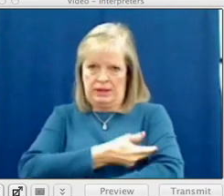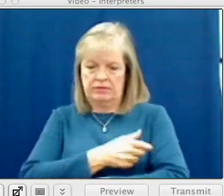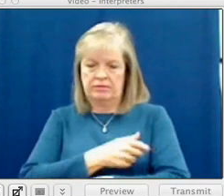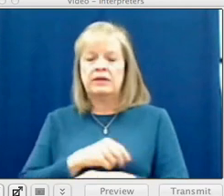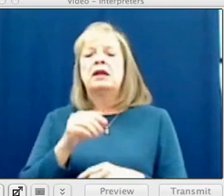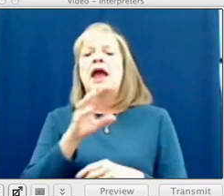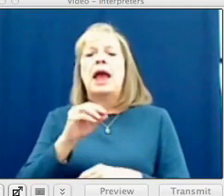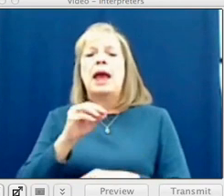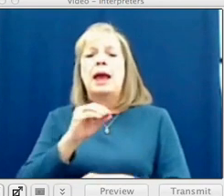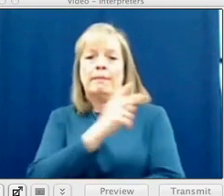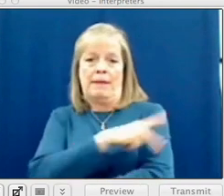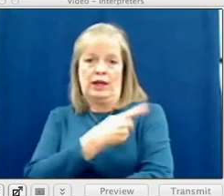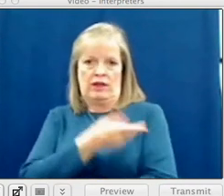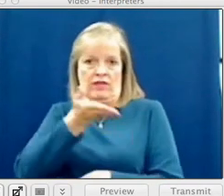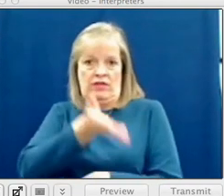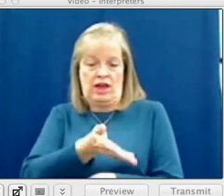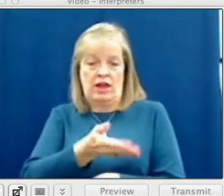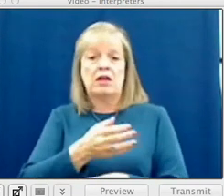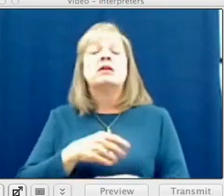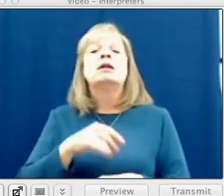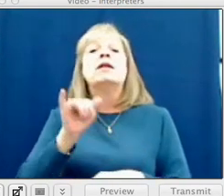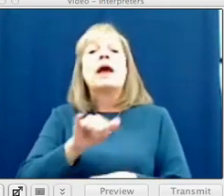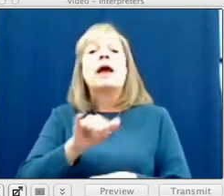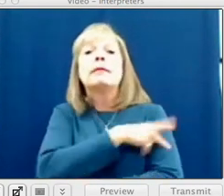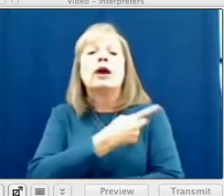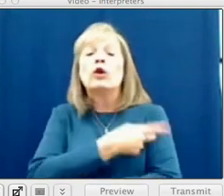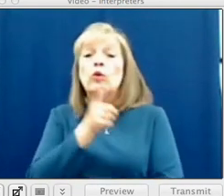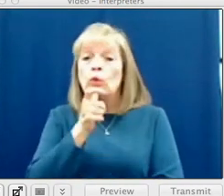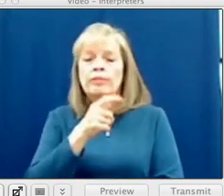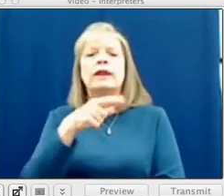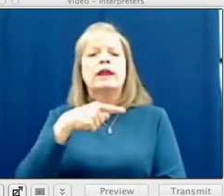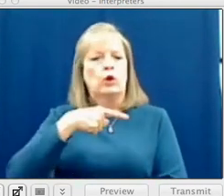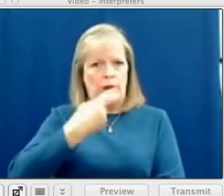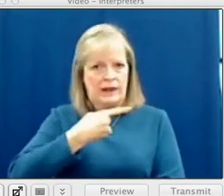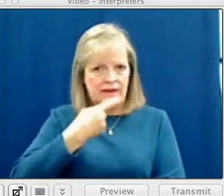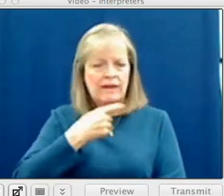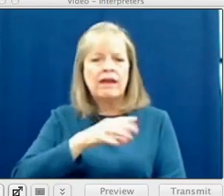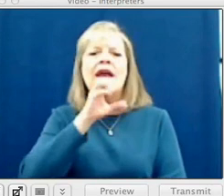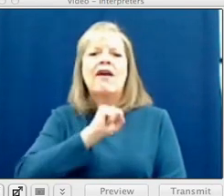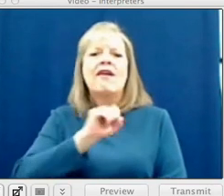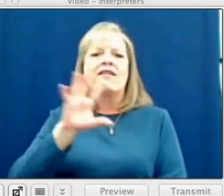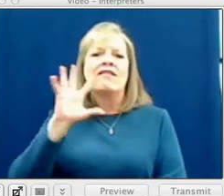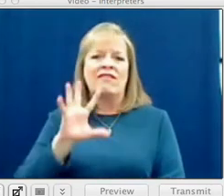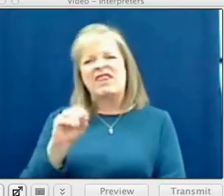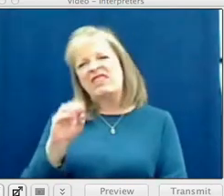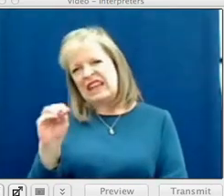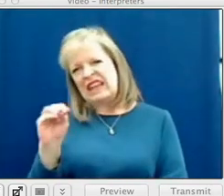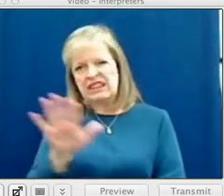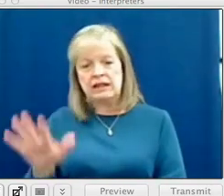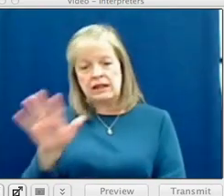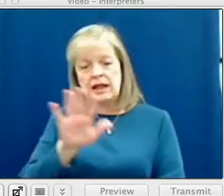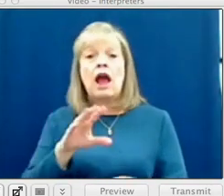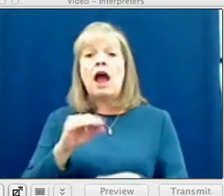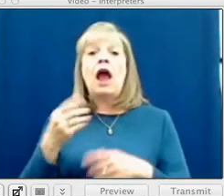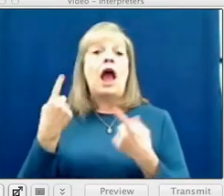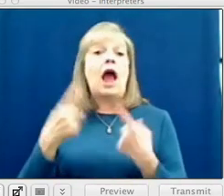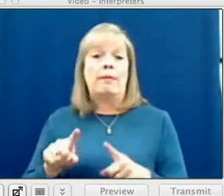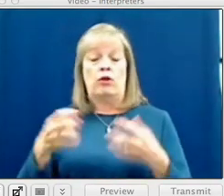a hearing man in his 50s who was paralyzed from the neck down because of a car